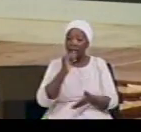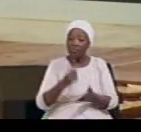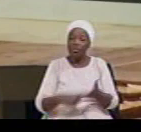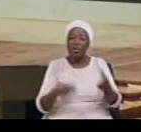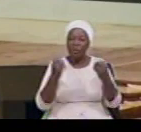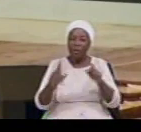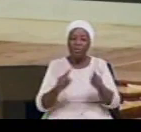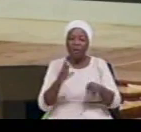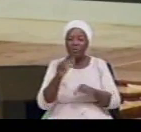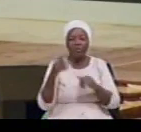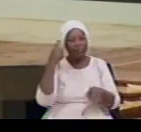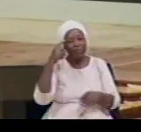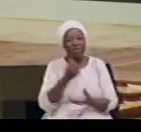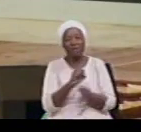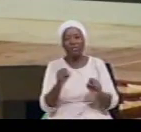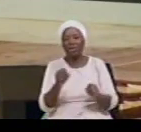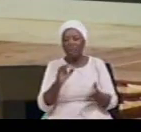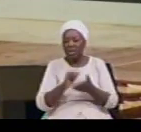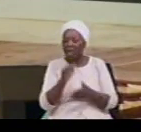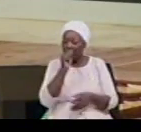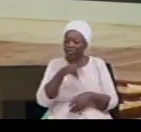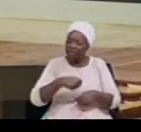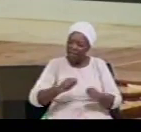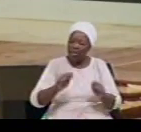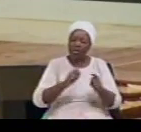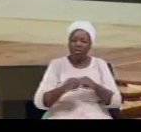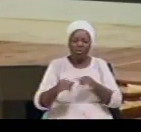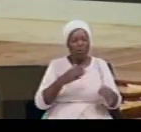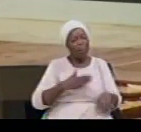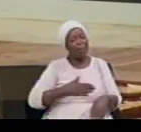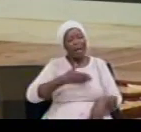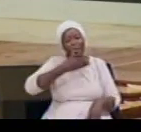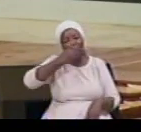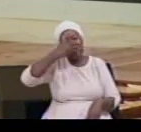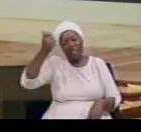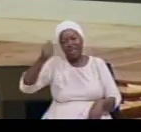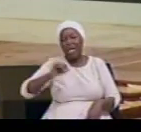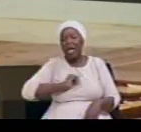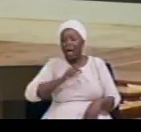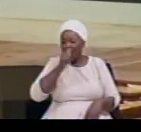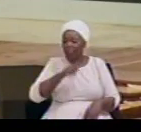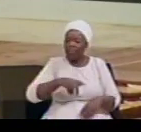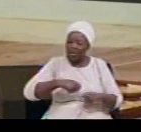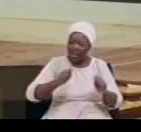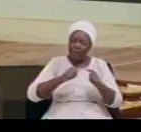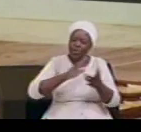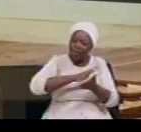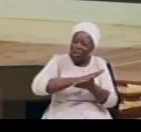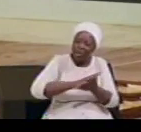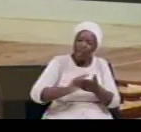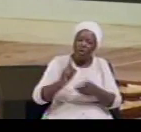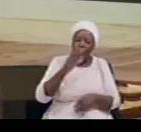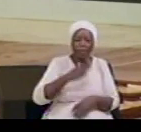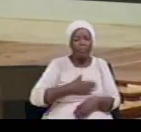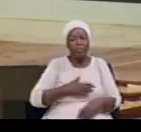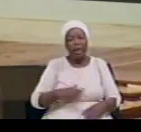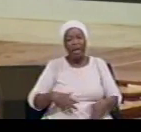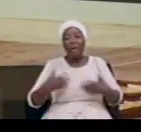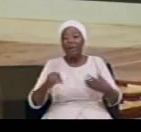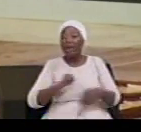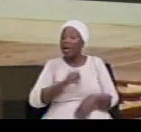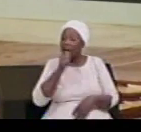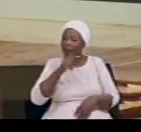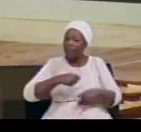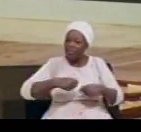to do my best. I'm trying to clean up my life.